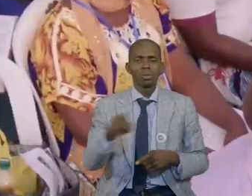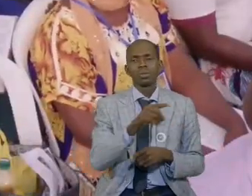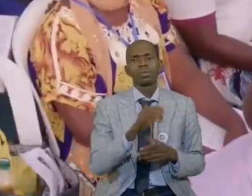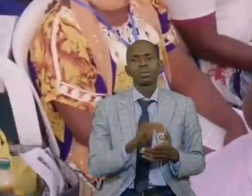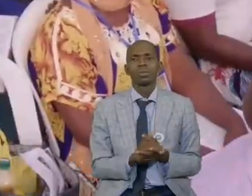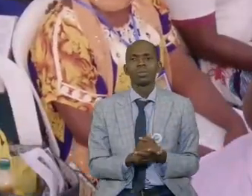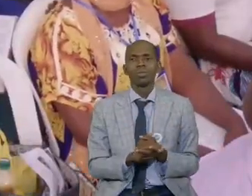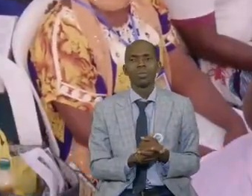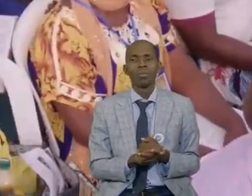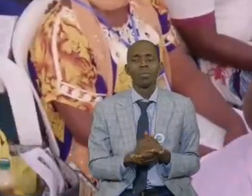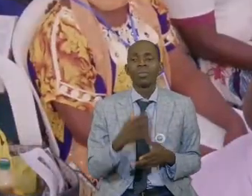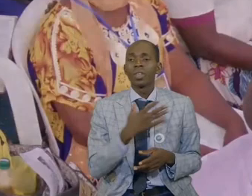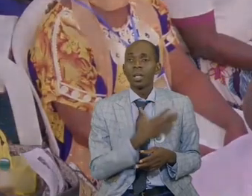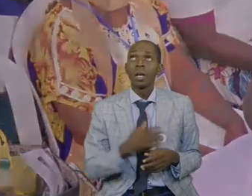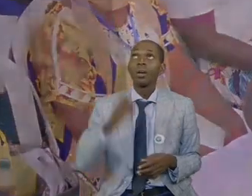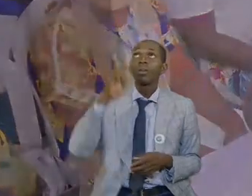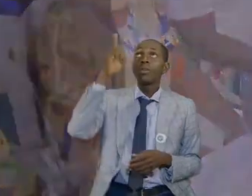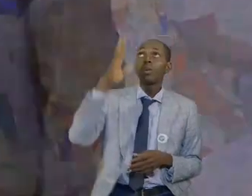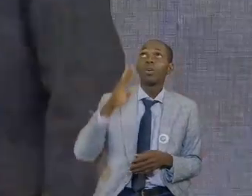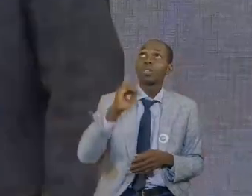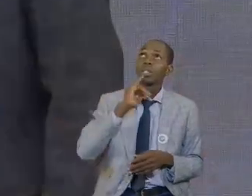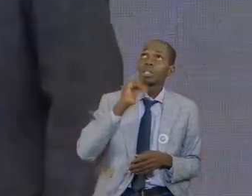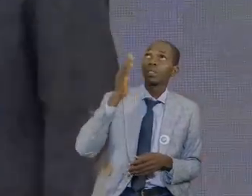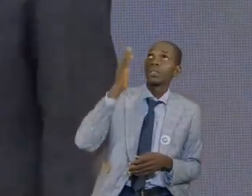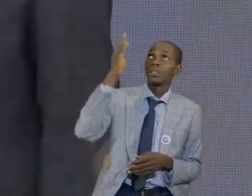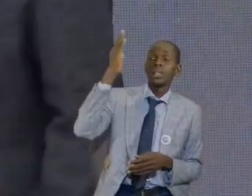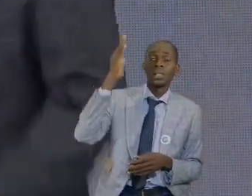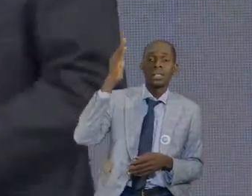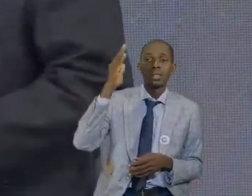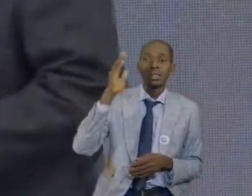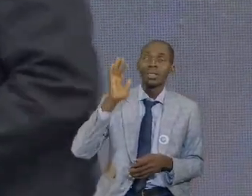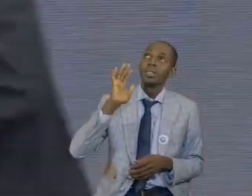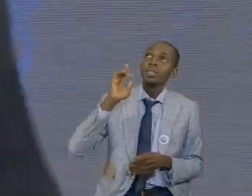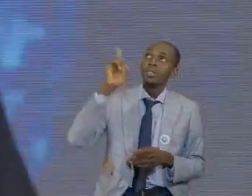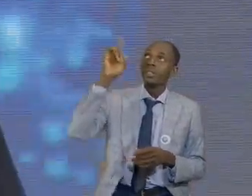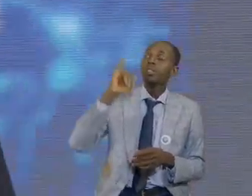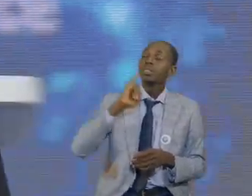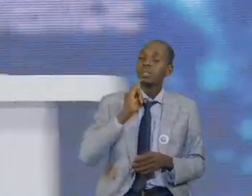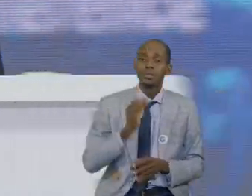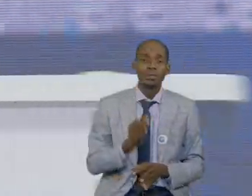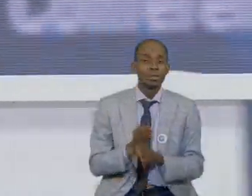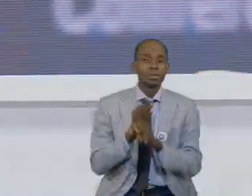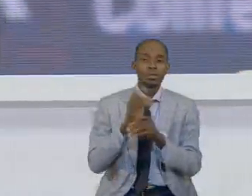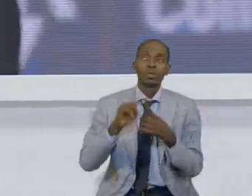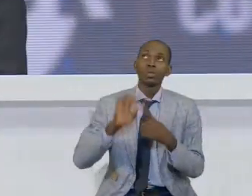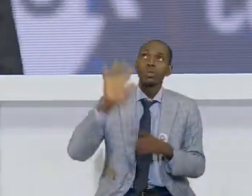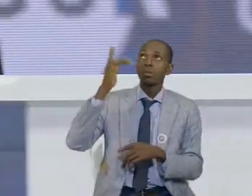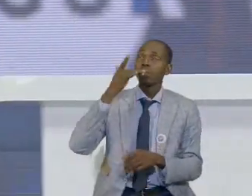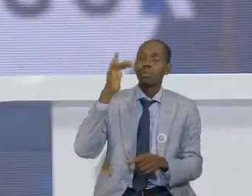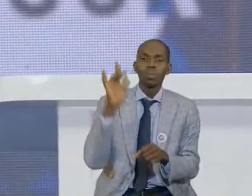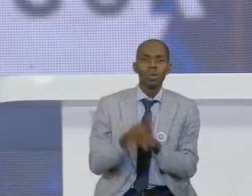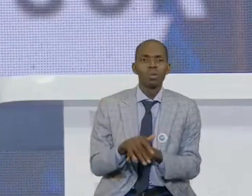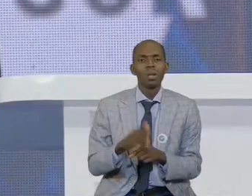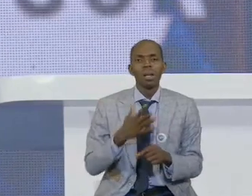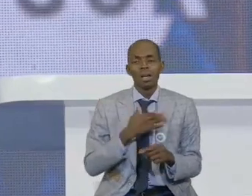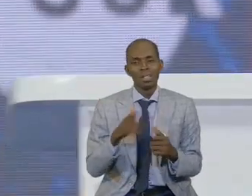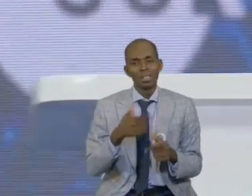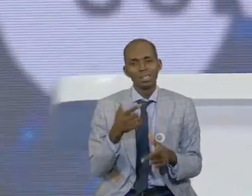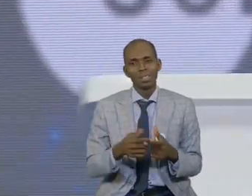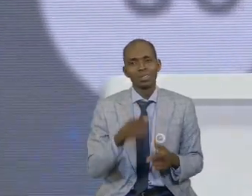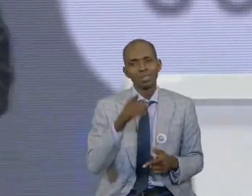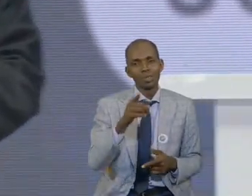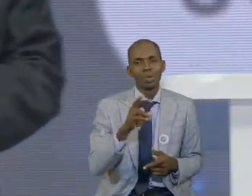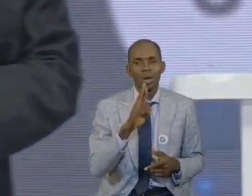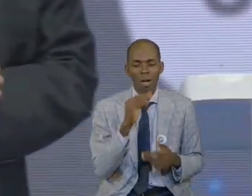And God is there in faithfulness to his promise. And then you are detached